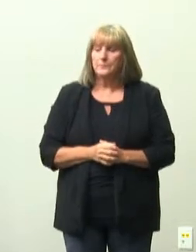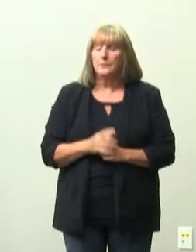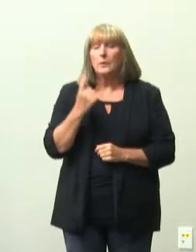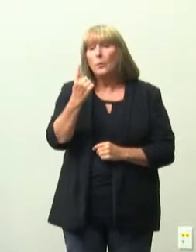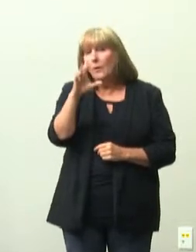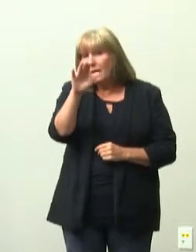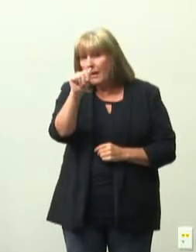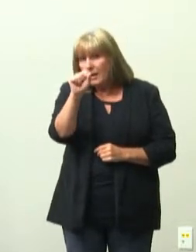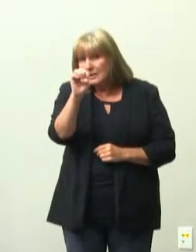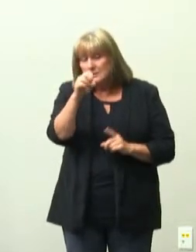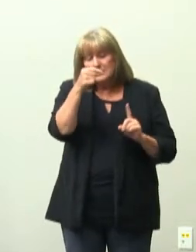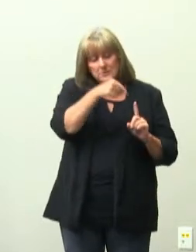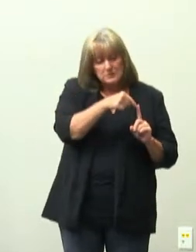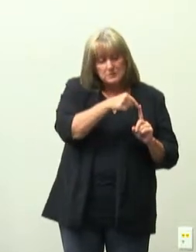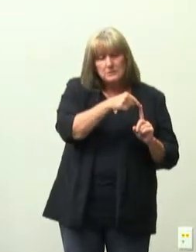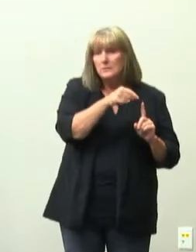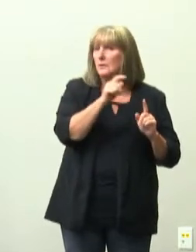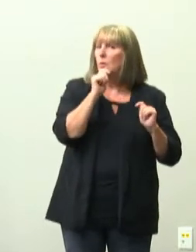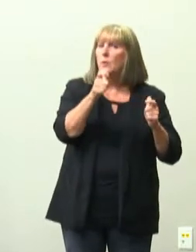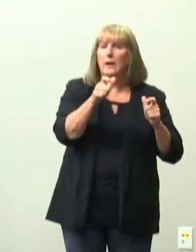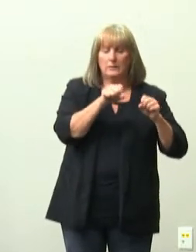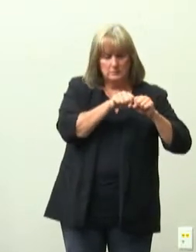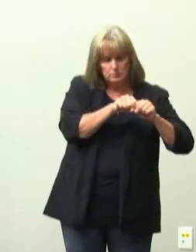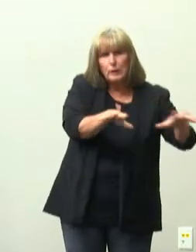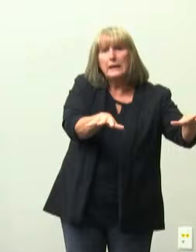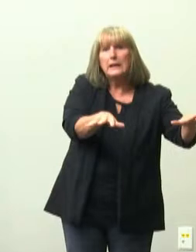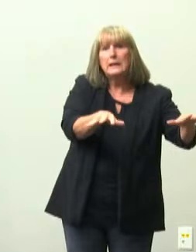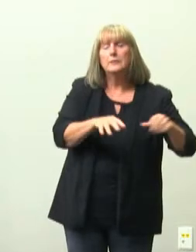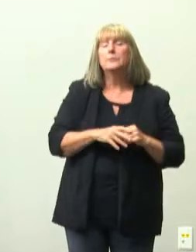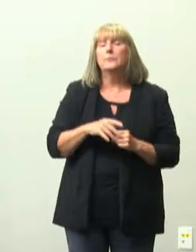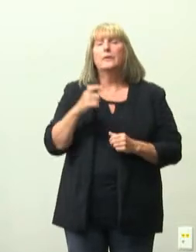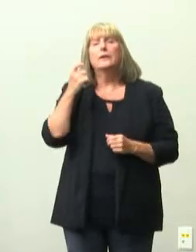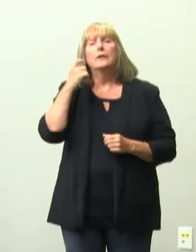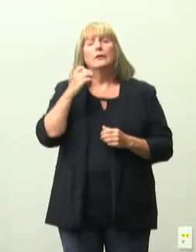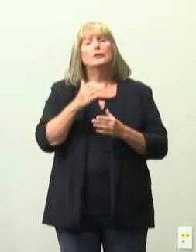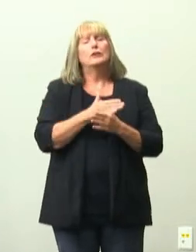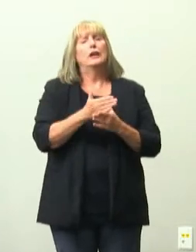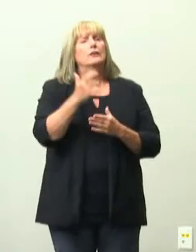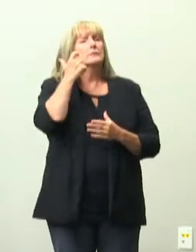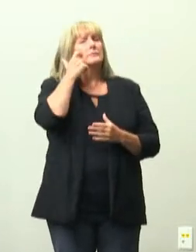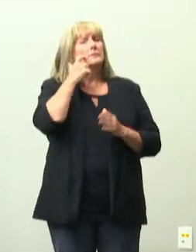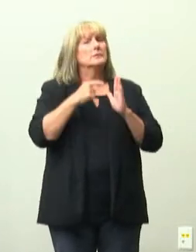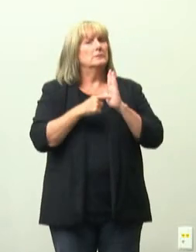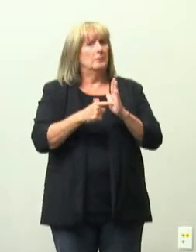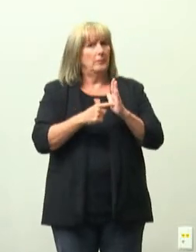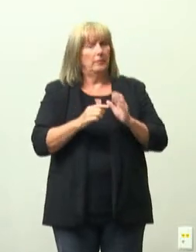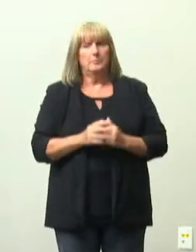case can quickly lead to a cluster, and I'd like to share some recent examples.